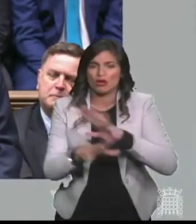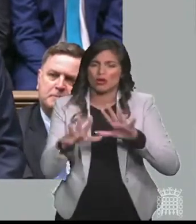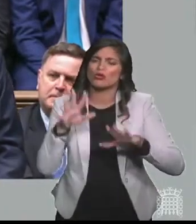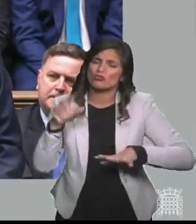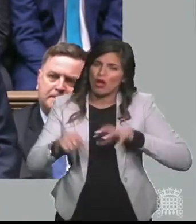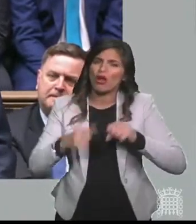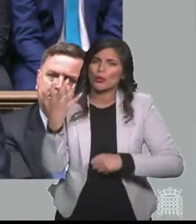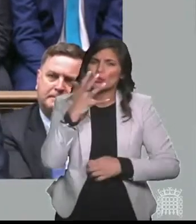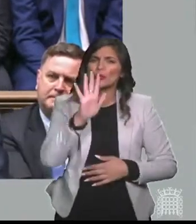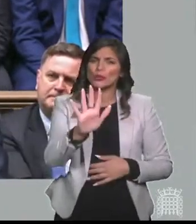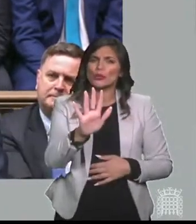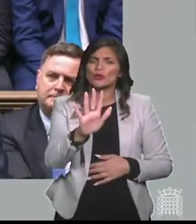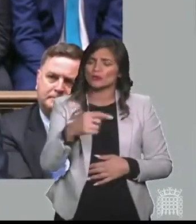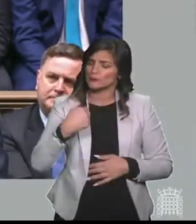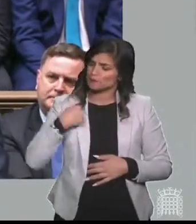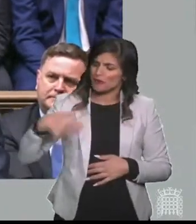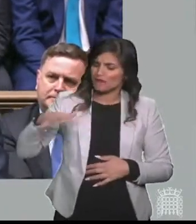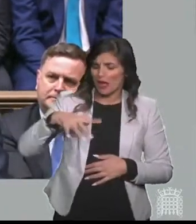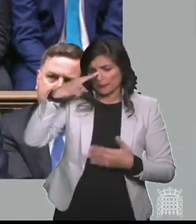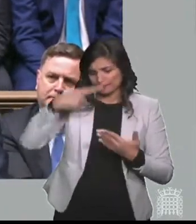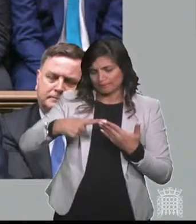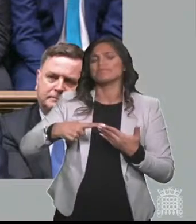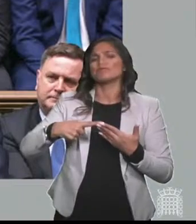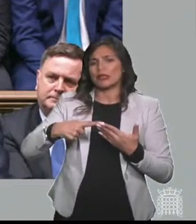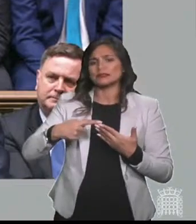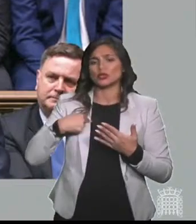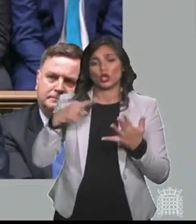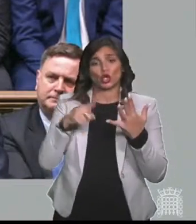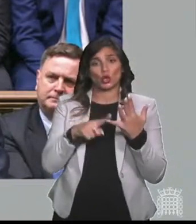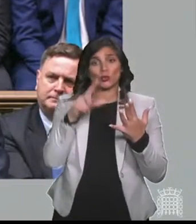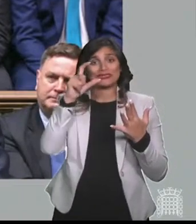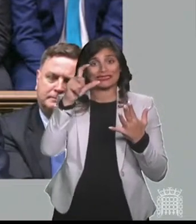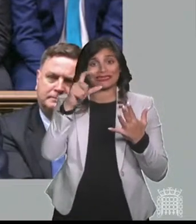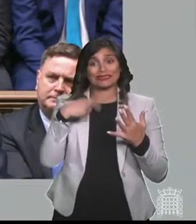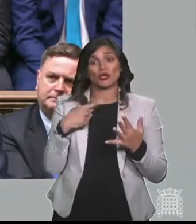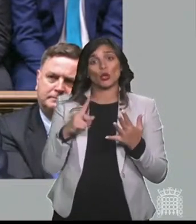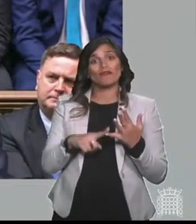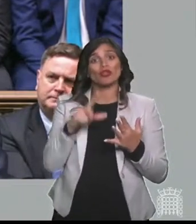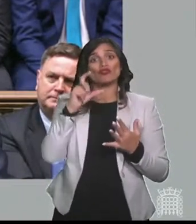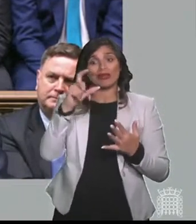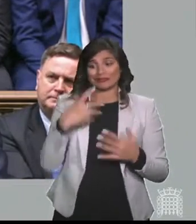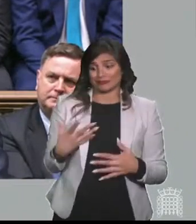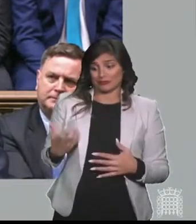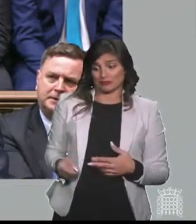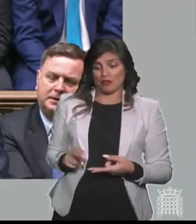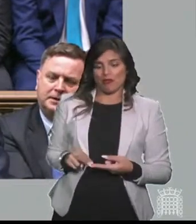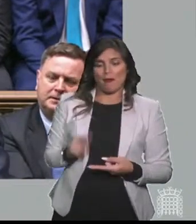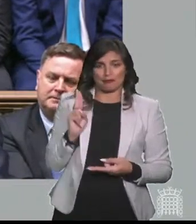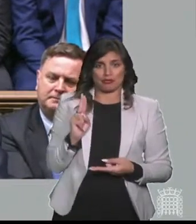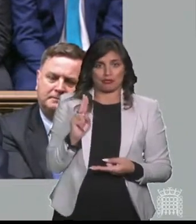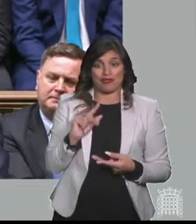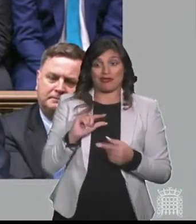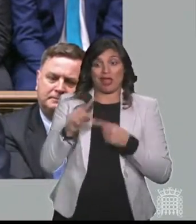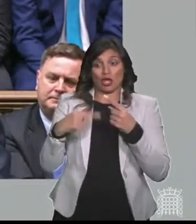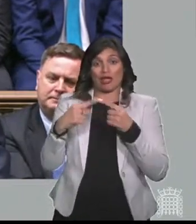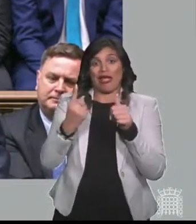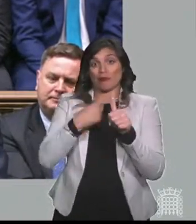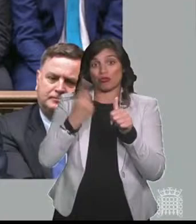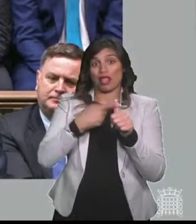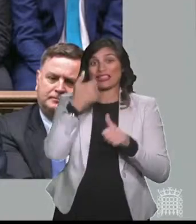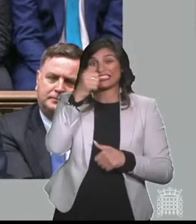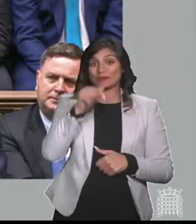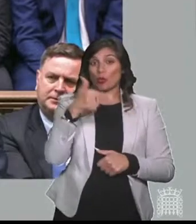the government has decided to increase universal credit and other benefits from next April by 6.7%, in line with